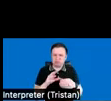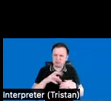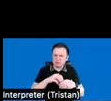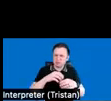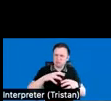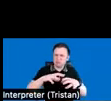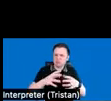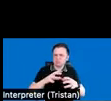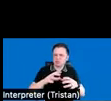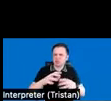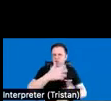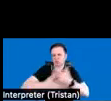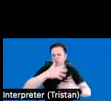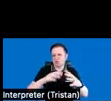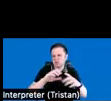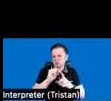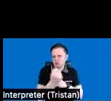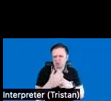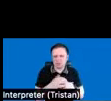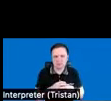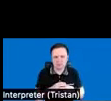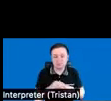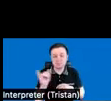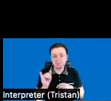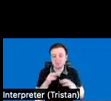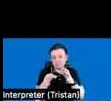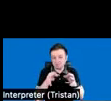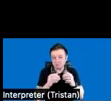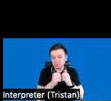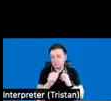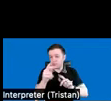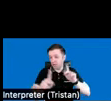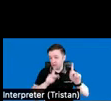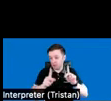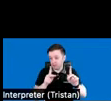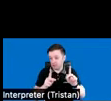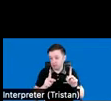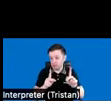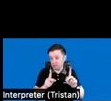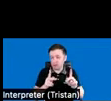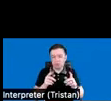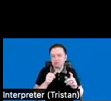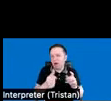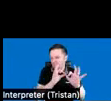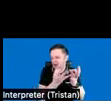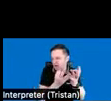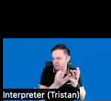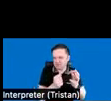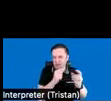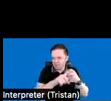caregivers overwhelmingly talked about how other people, especially those outside of the close family members and close friends